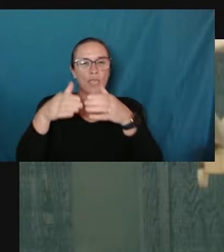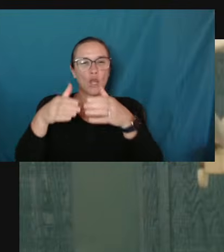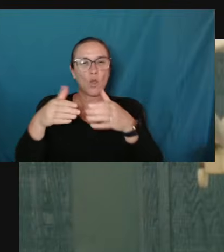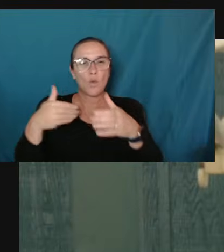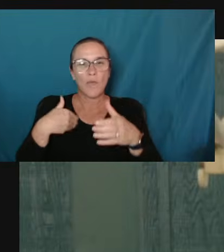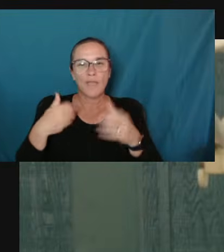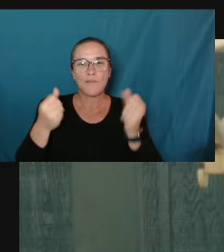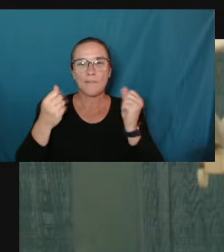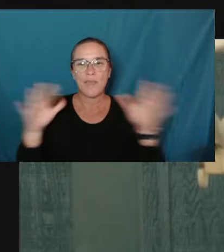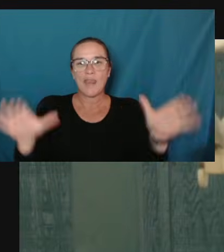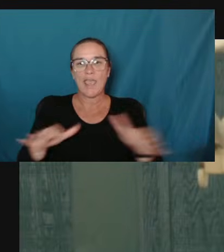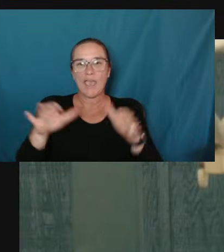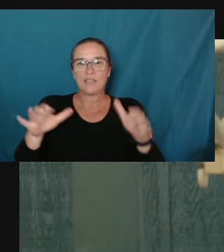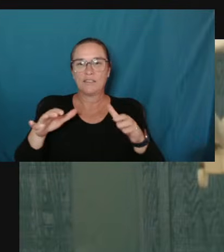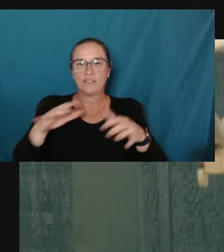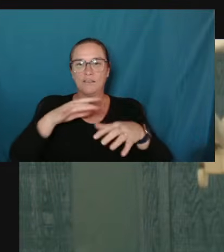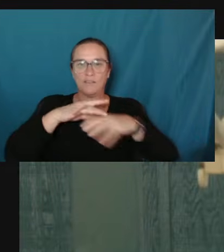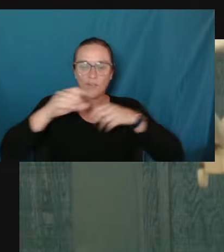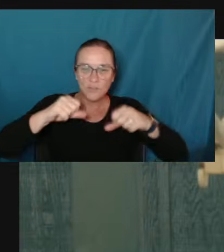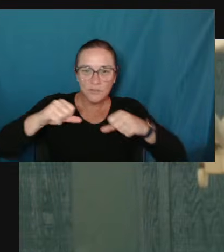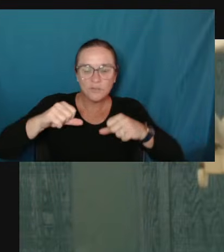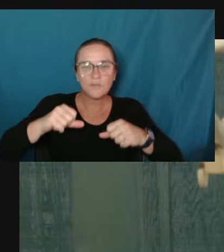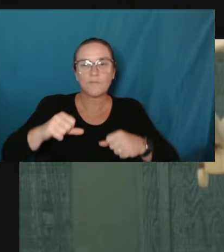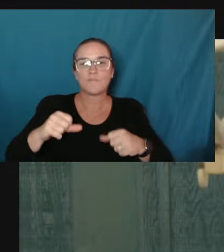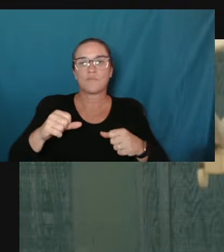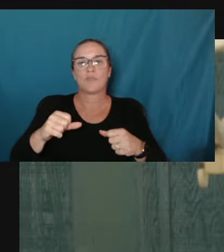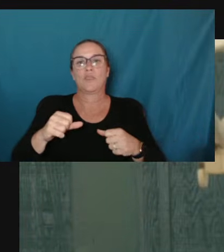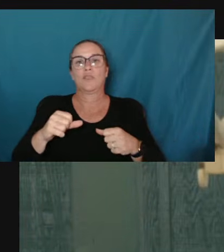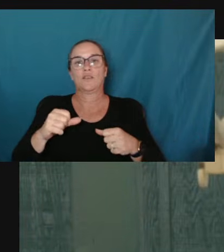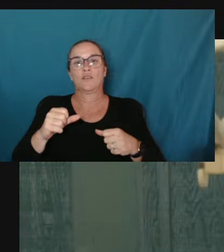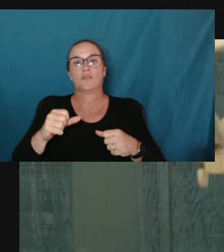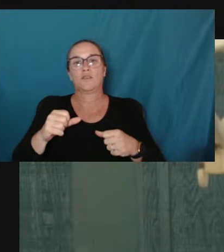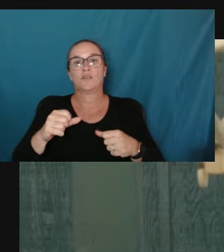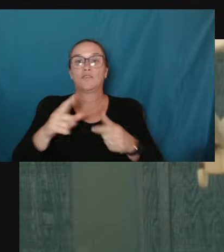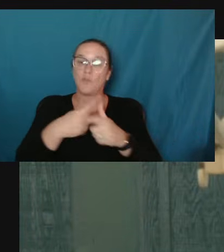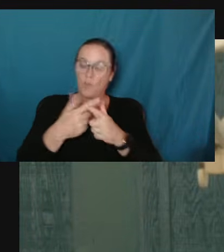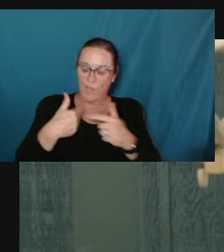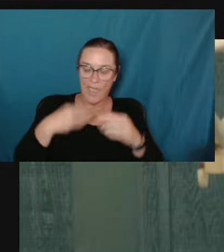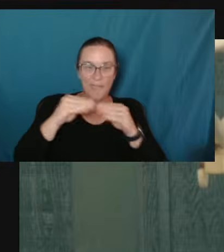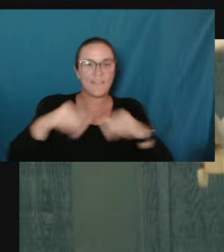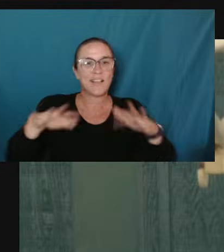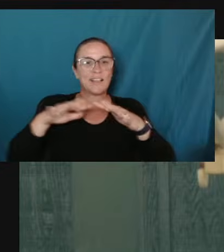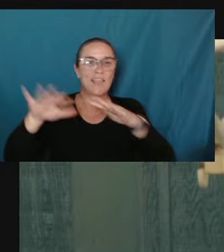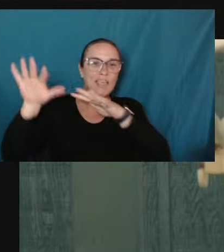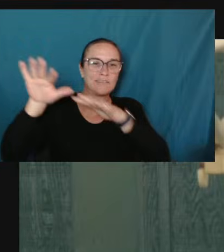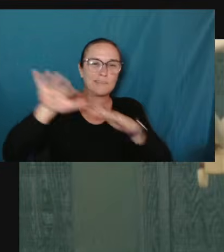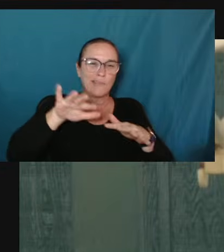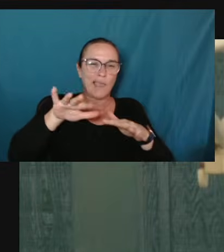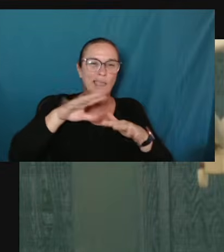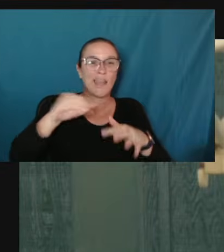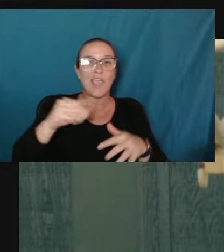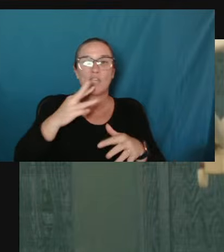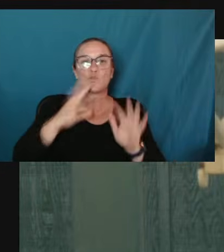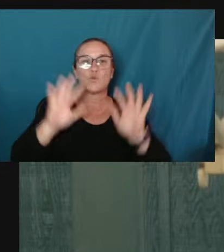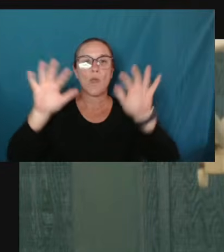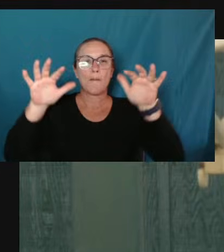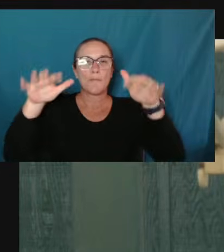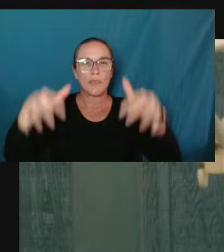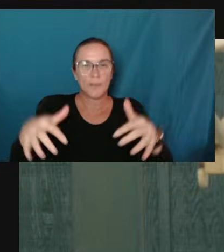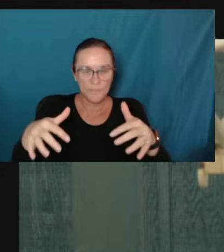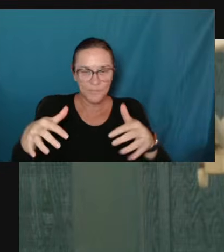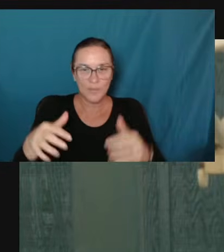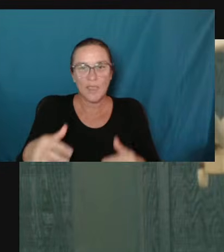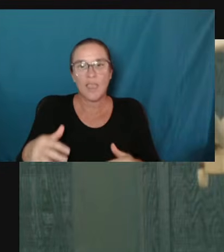active seismicity, and therefore we have landslides, and we also have tsunamis, and they are locally